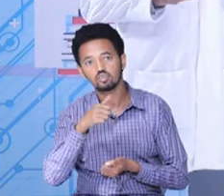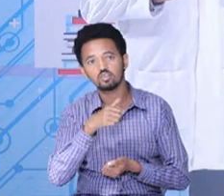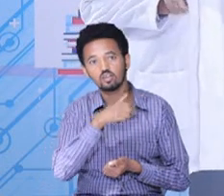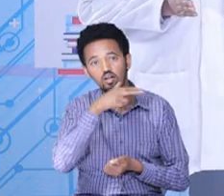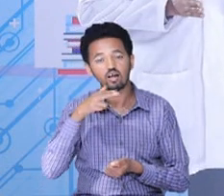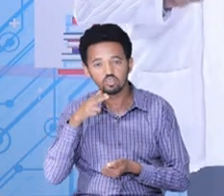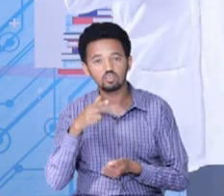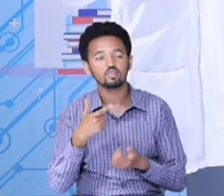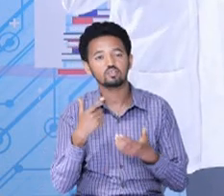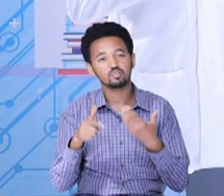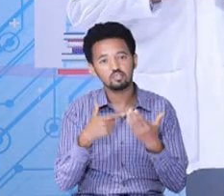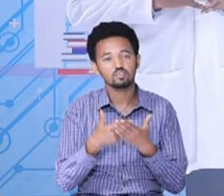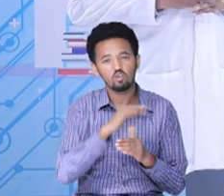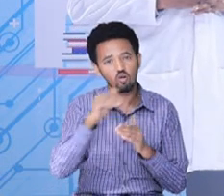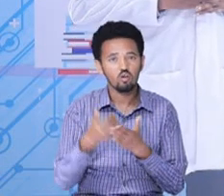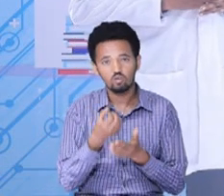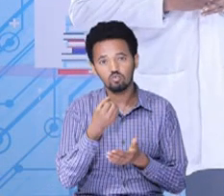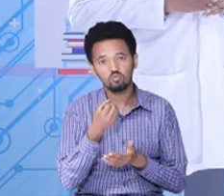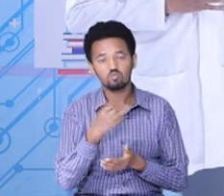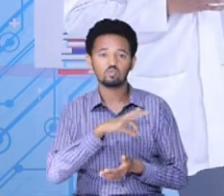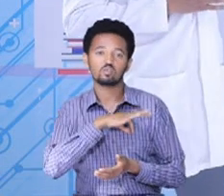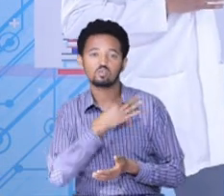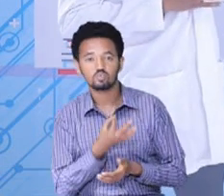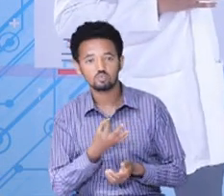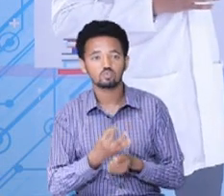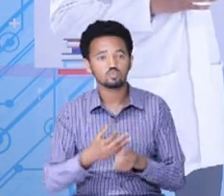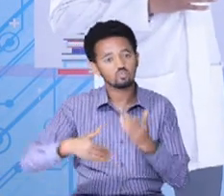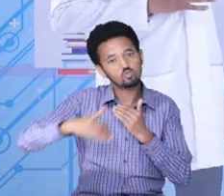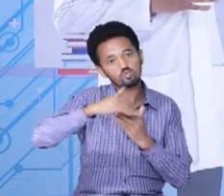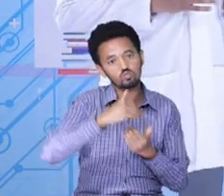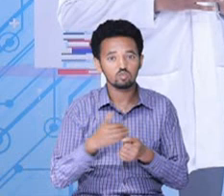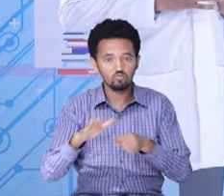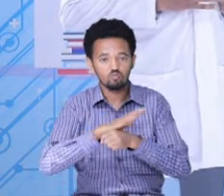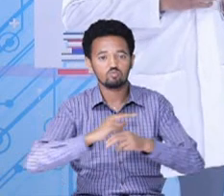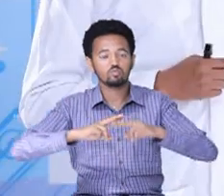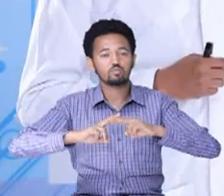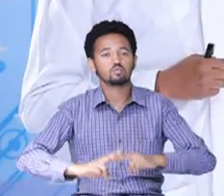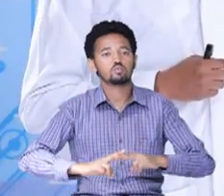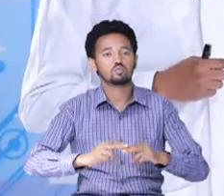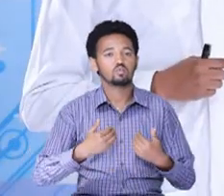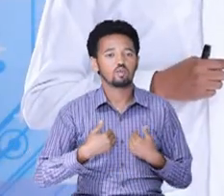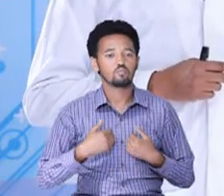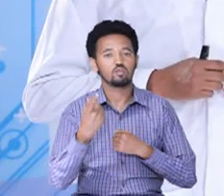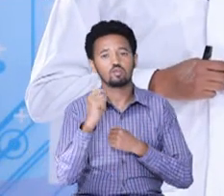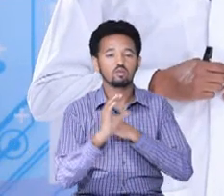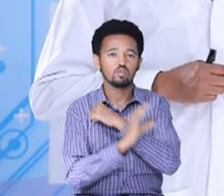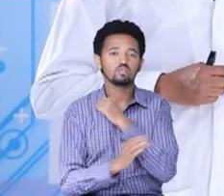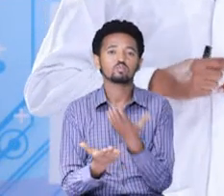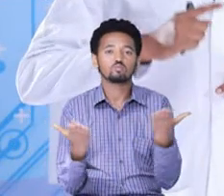November 1916, all French West African colonies achieved full independence. The countries